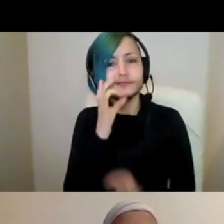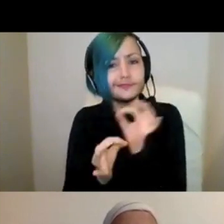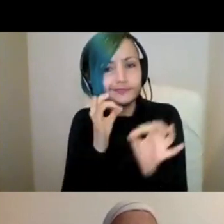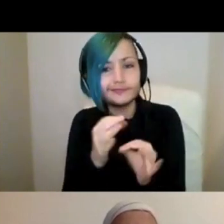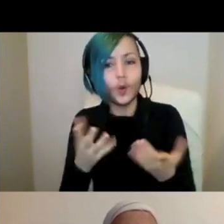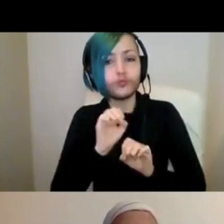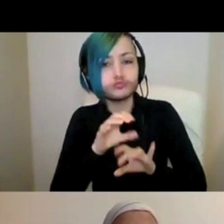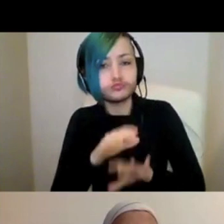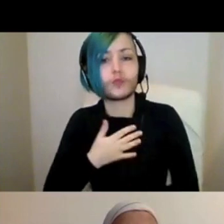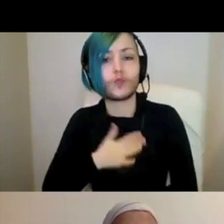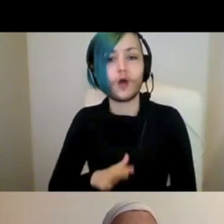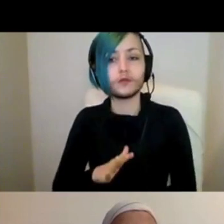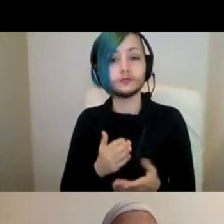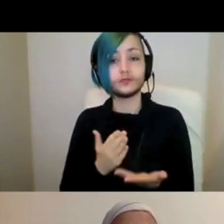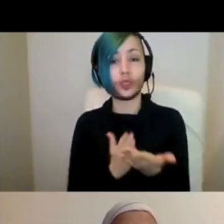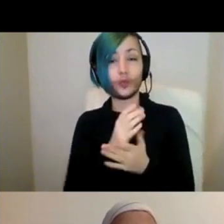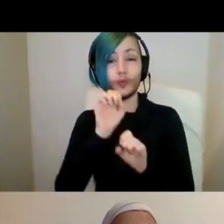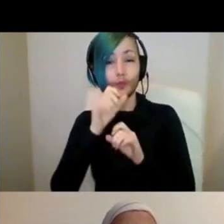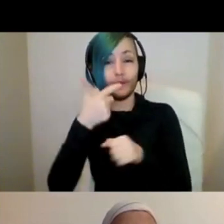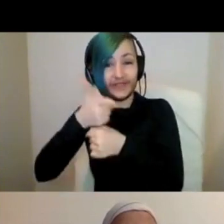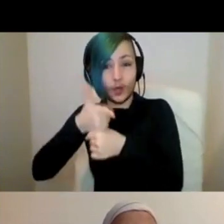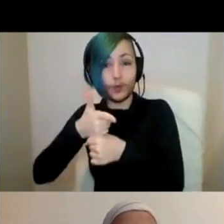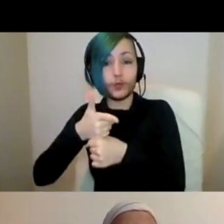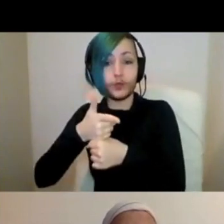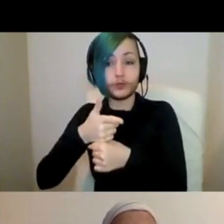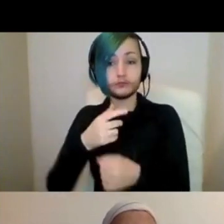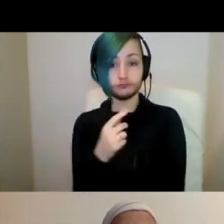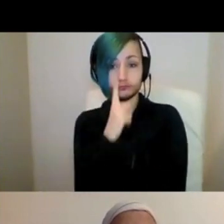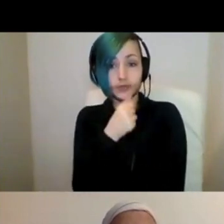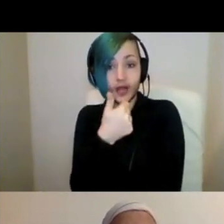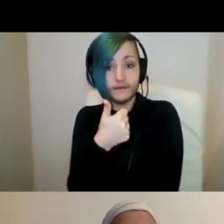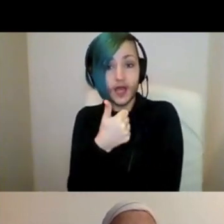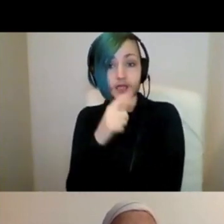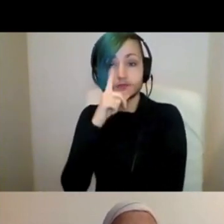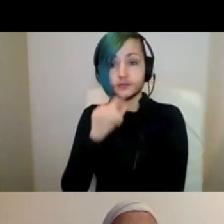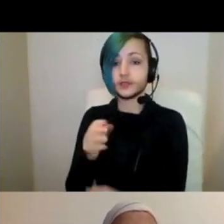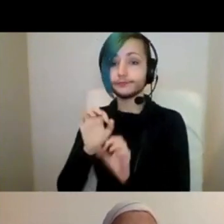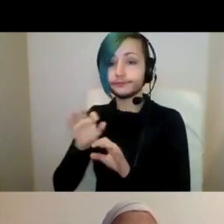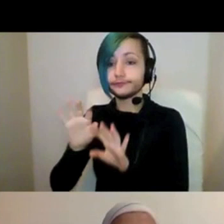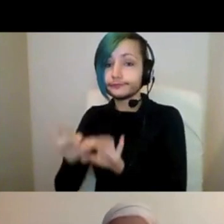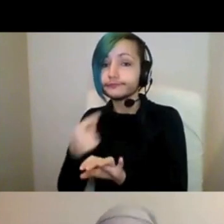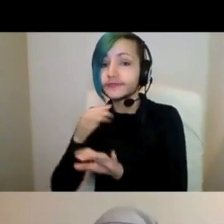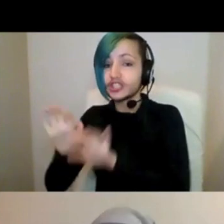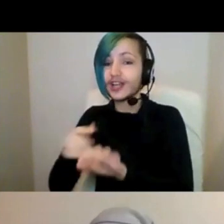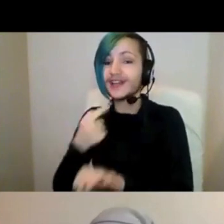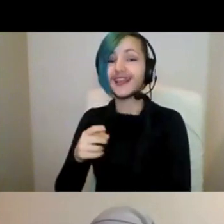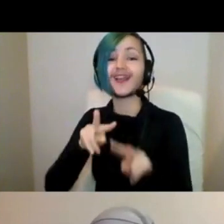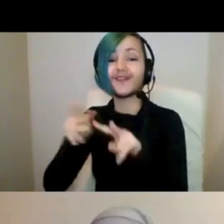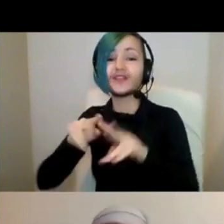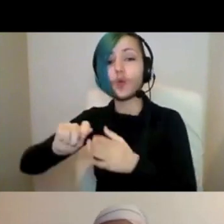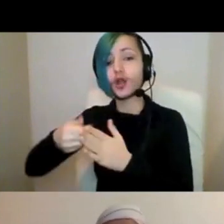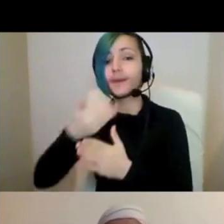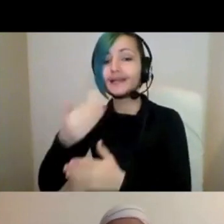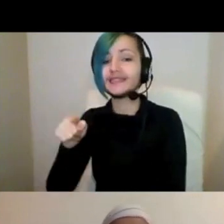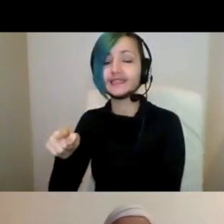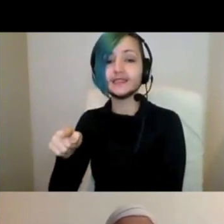through their video, just mention in the chat function and we'll be able to make sure there's plenty of opportunity to turn cameras on and unmute if someone